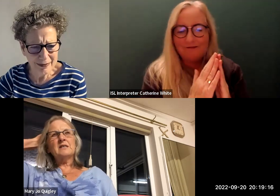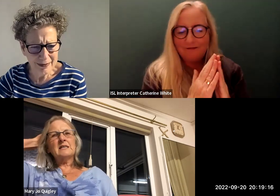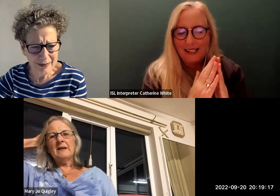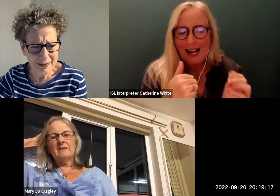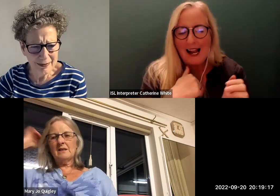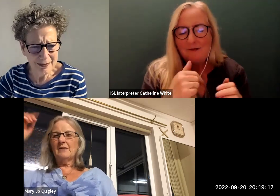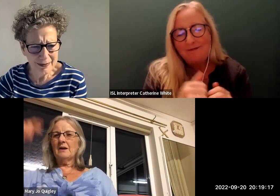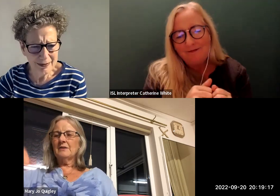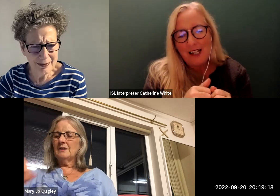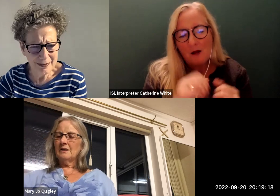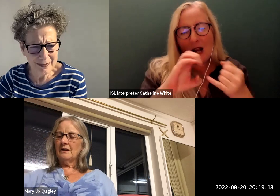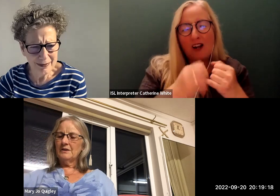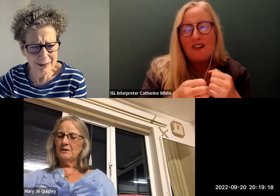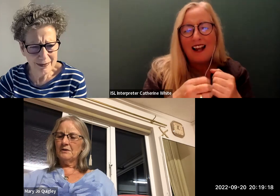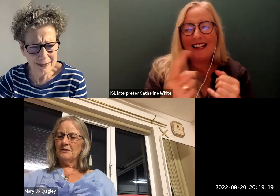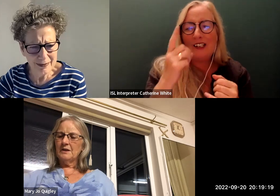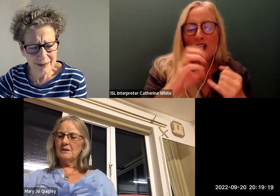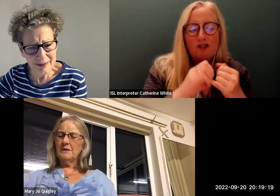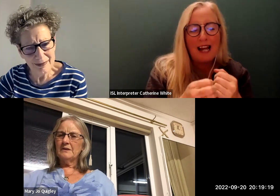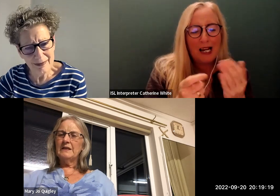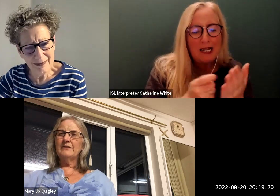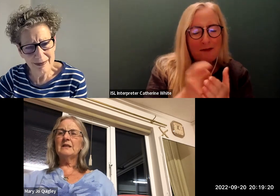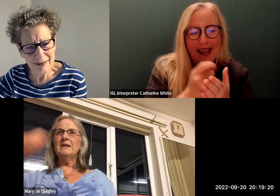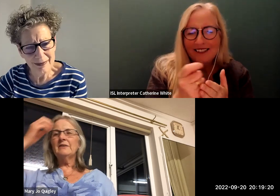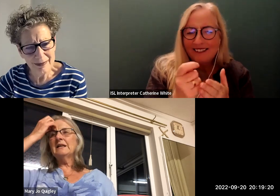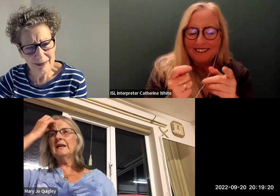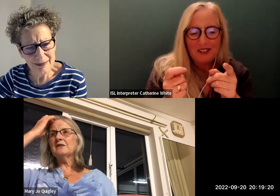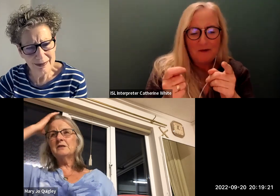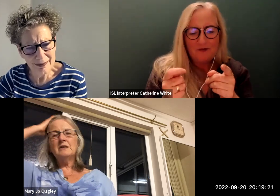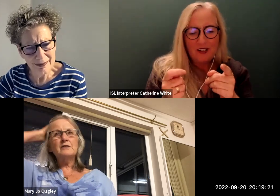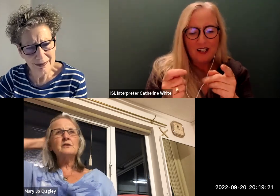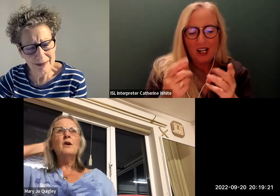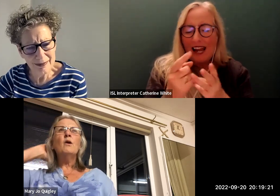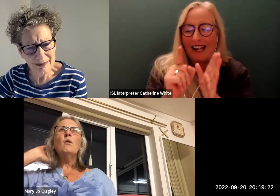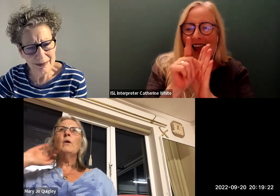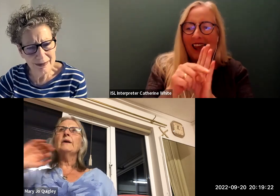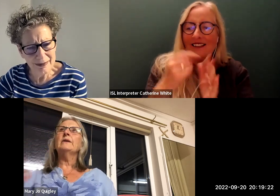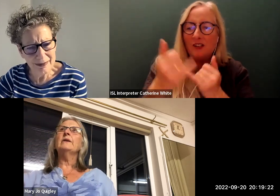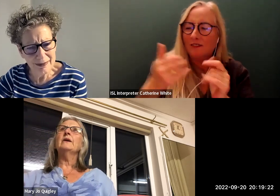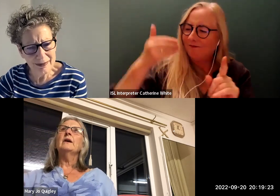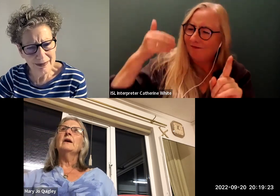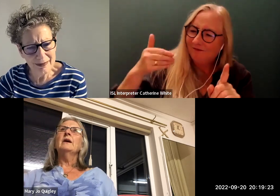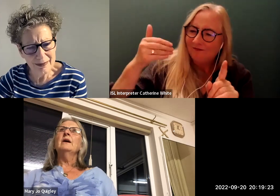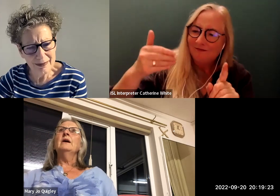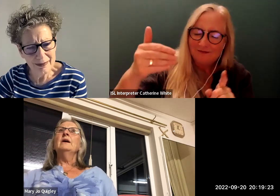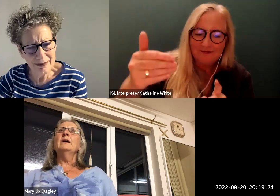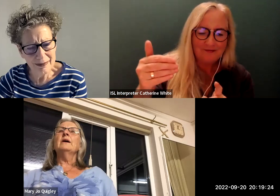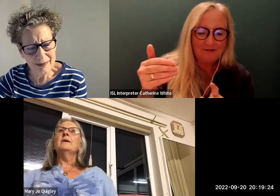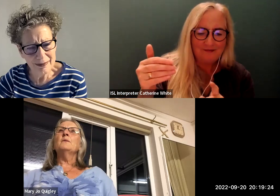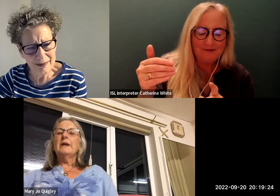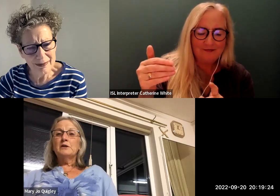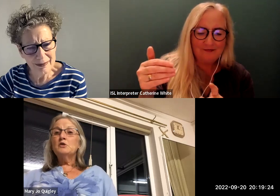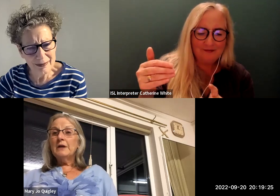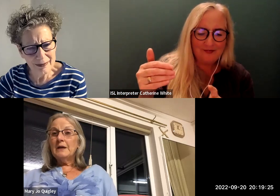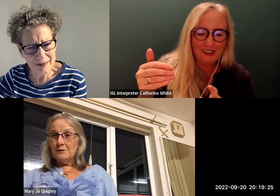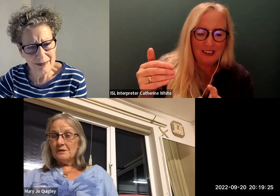was trying to explain this on the other thing as well, that even in later years, when